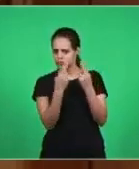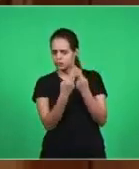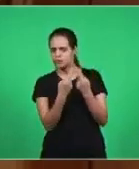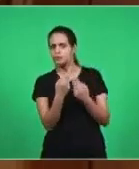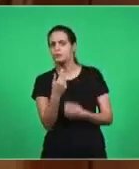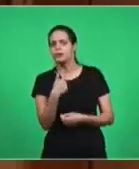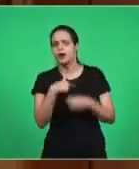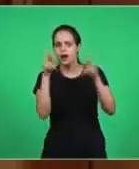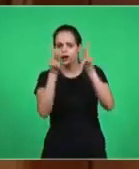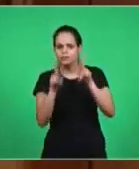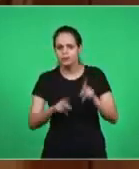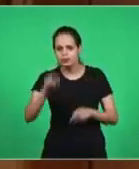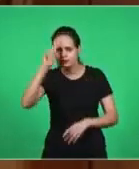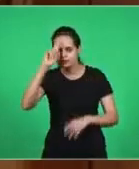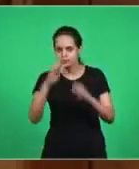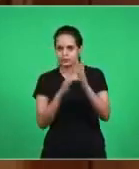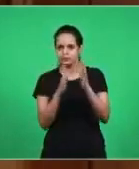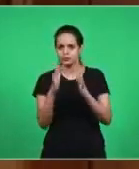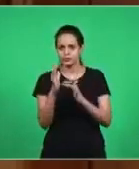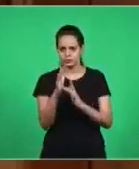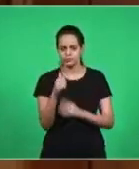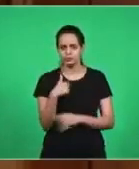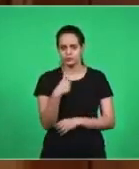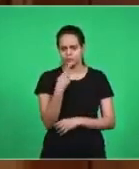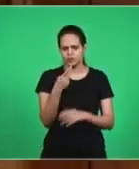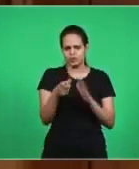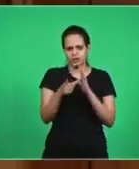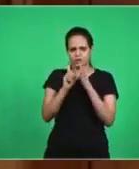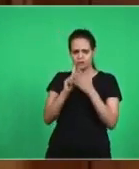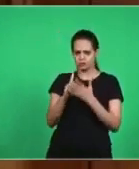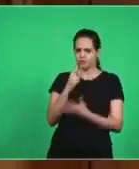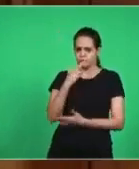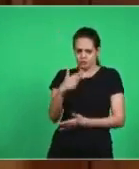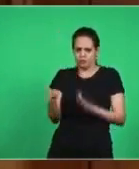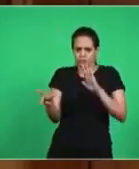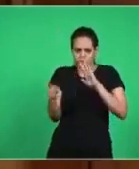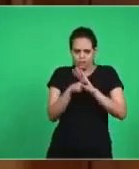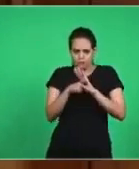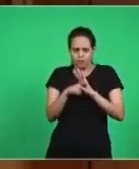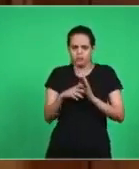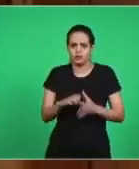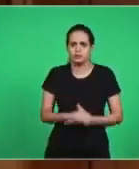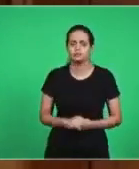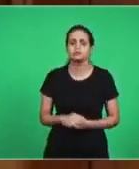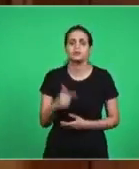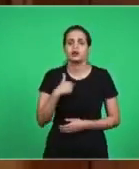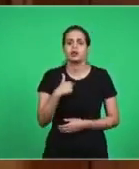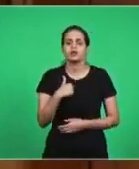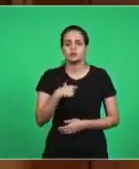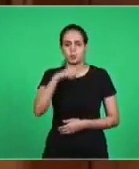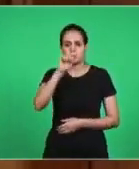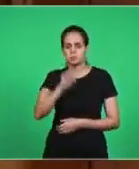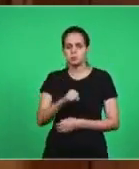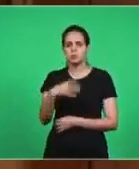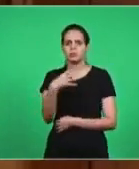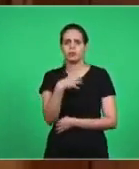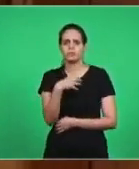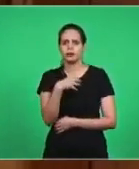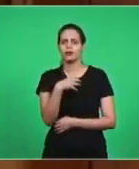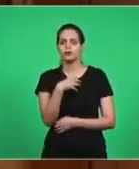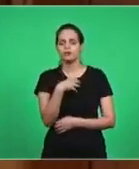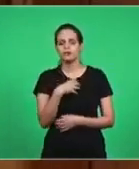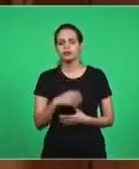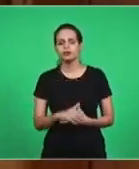saying in indigenous language. I'm from the Etnia Patasho, and is